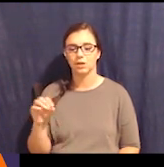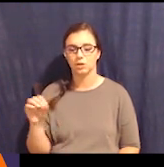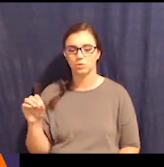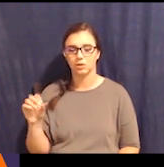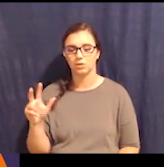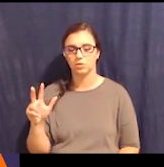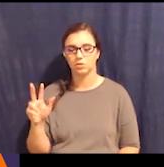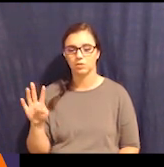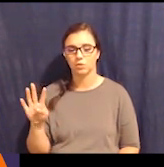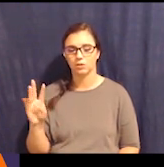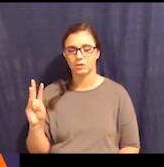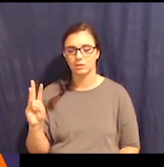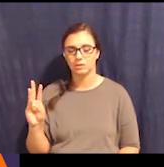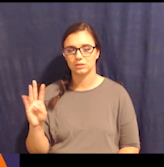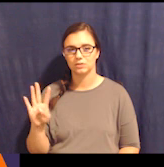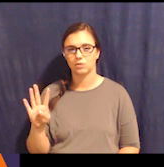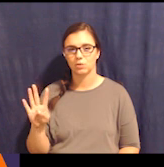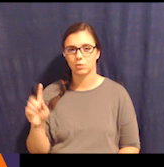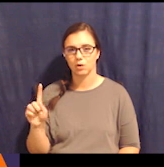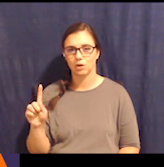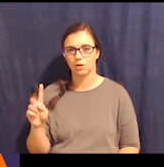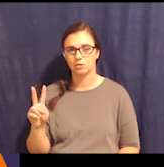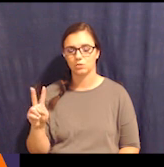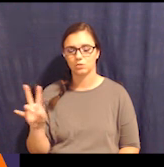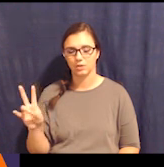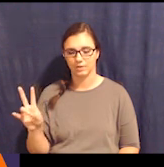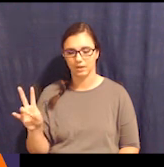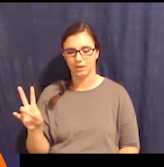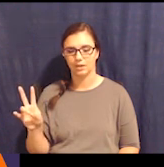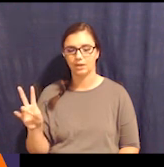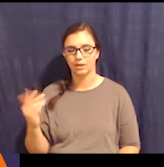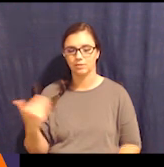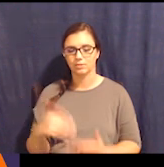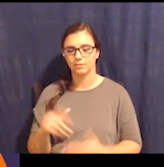1-800-346-4127. That's TDD